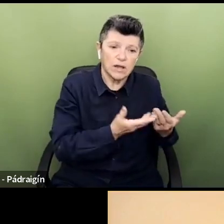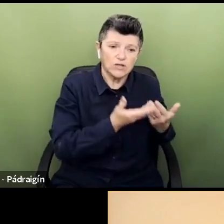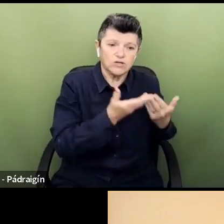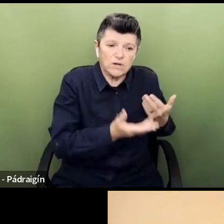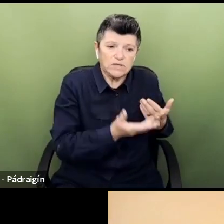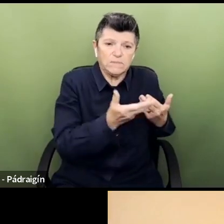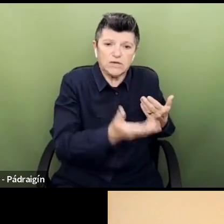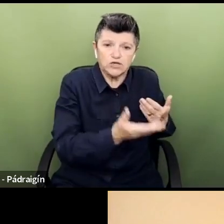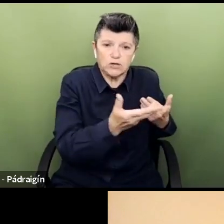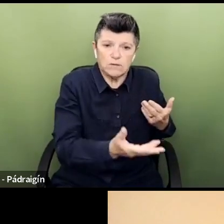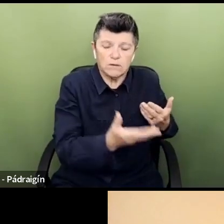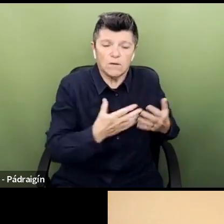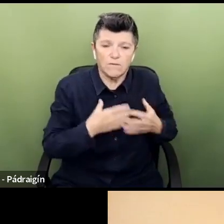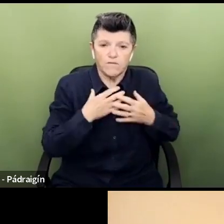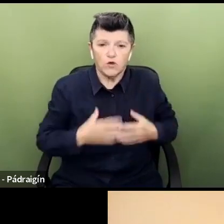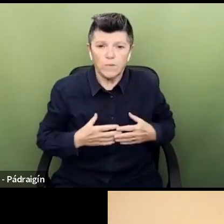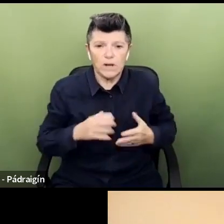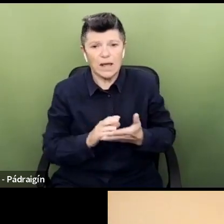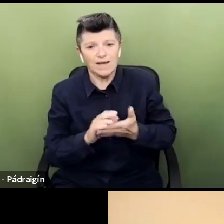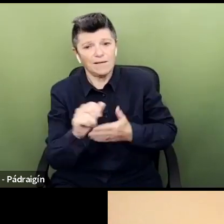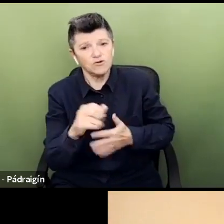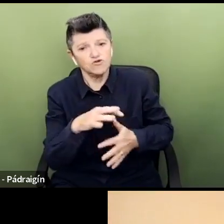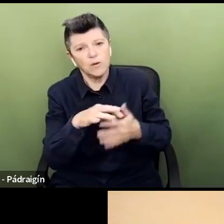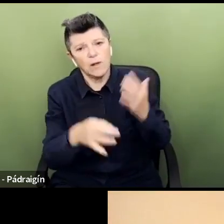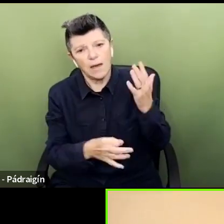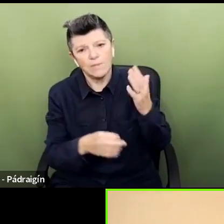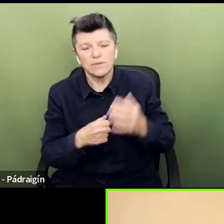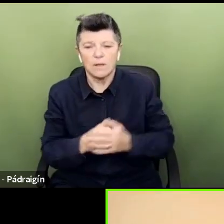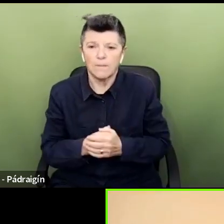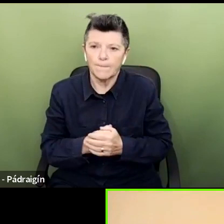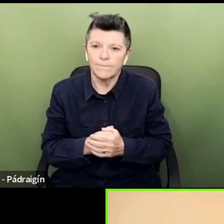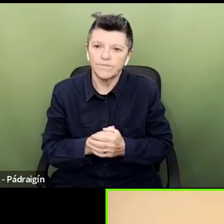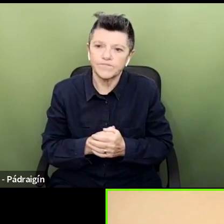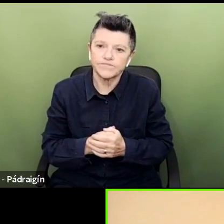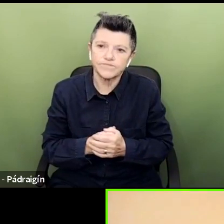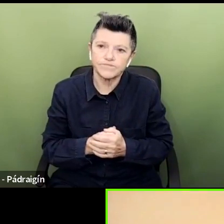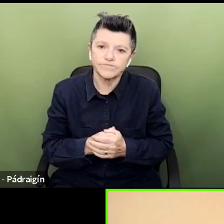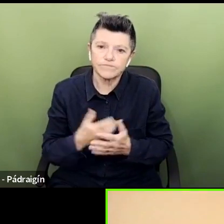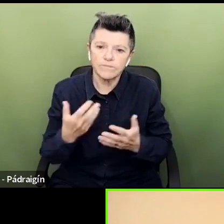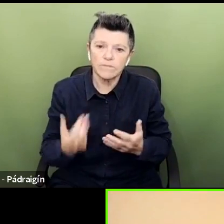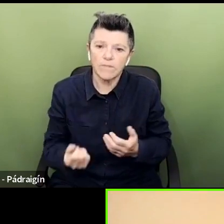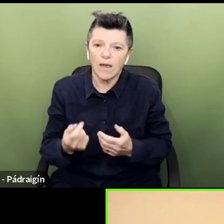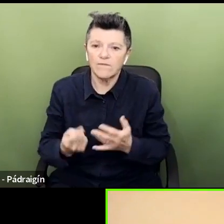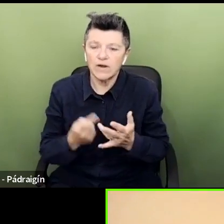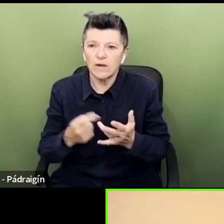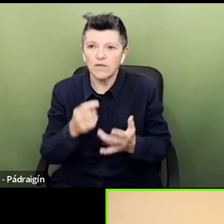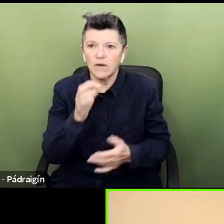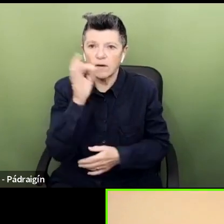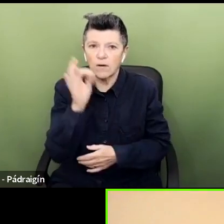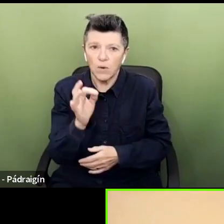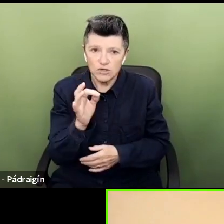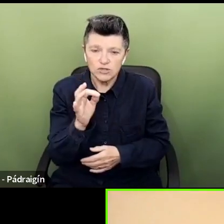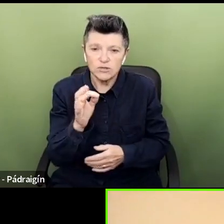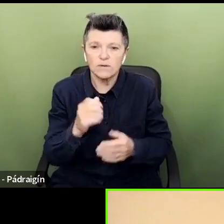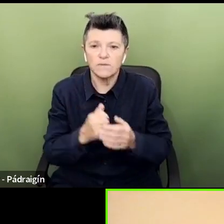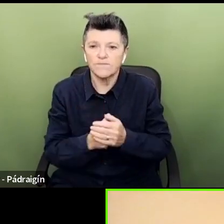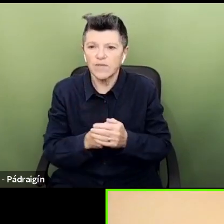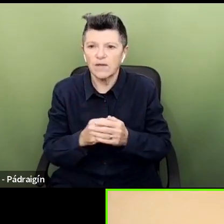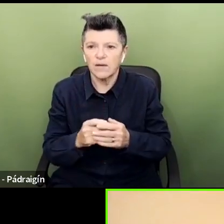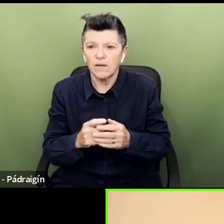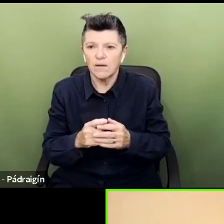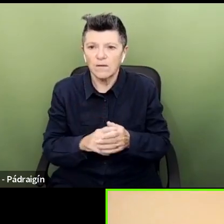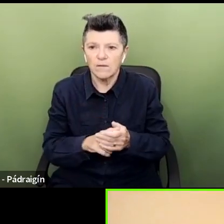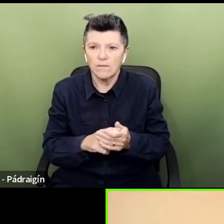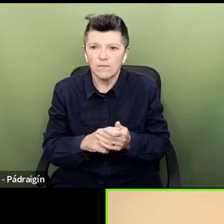human and cultural capital. There's another question that if you put a different cap of